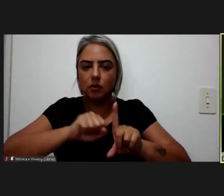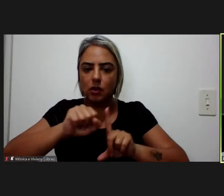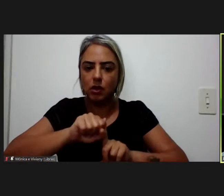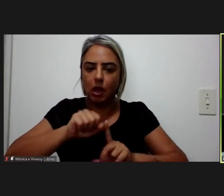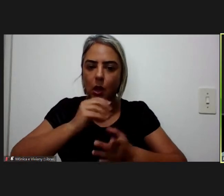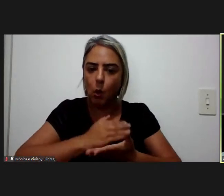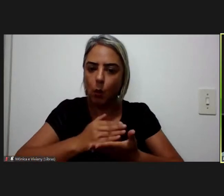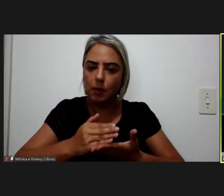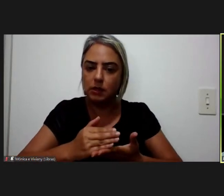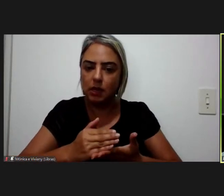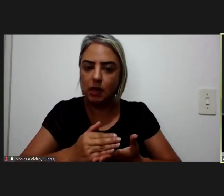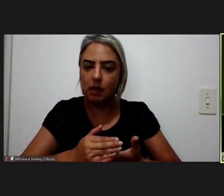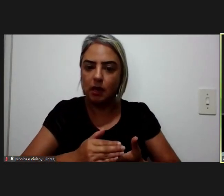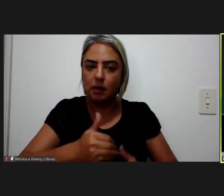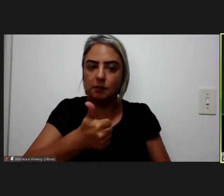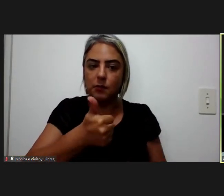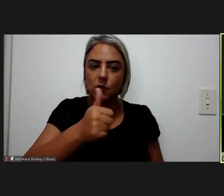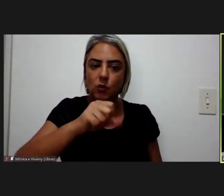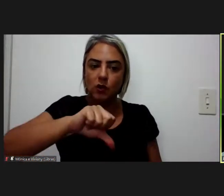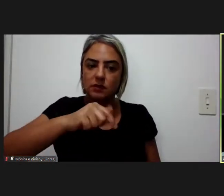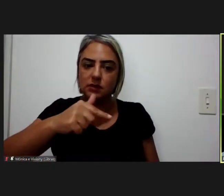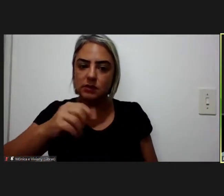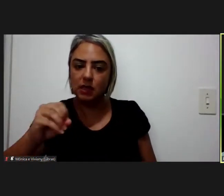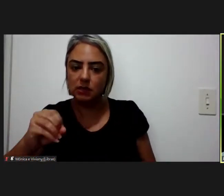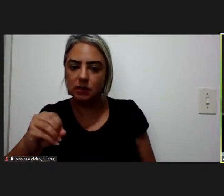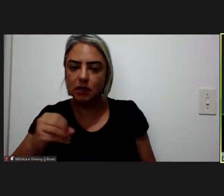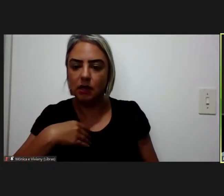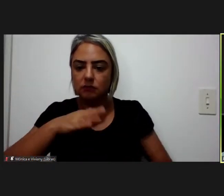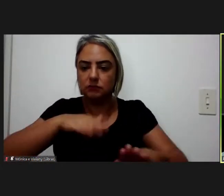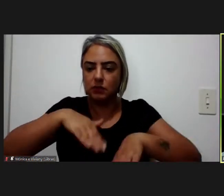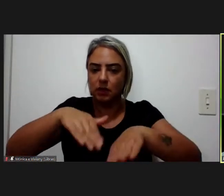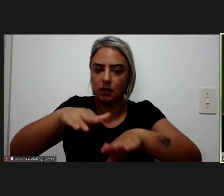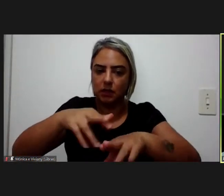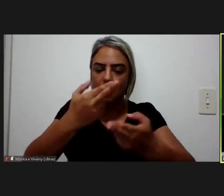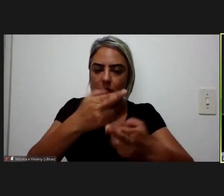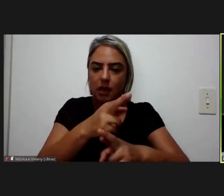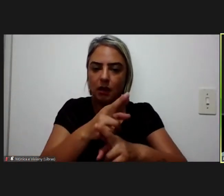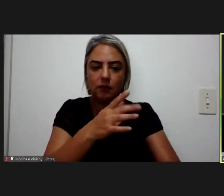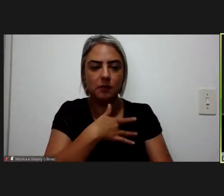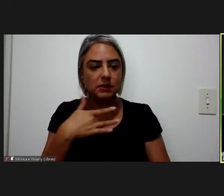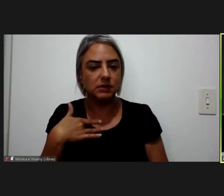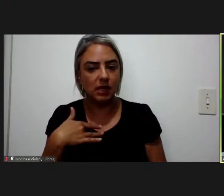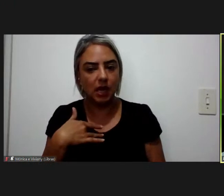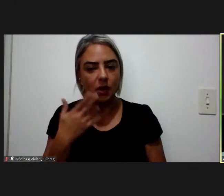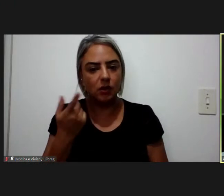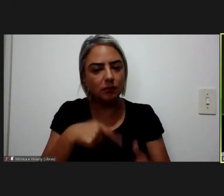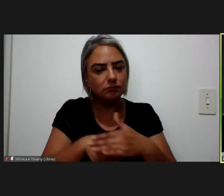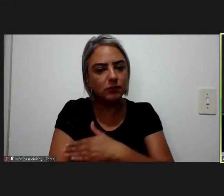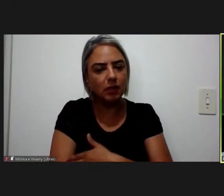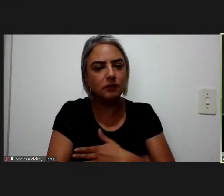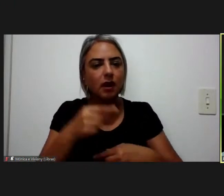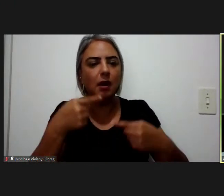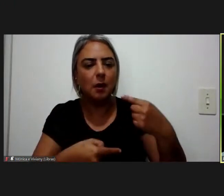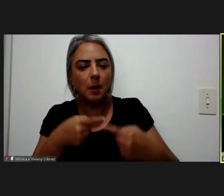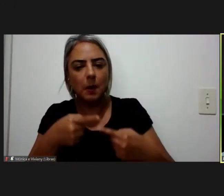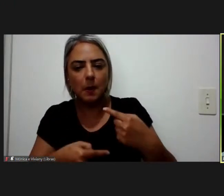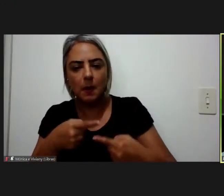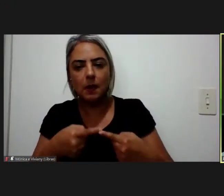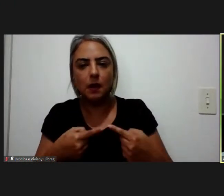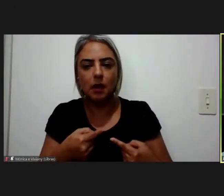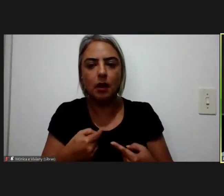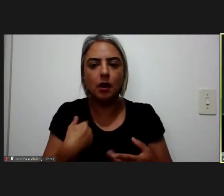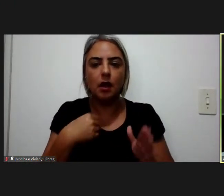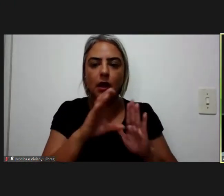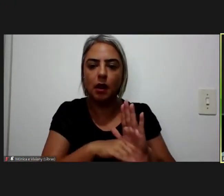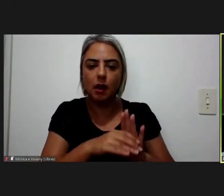from society initiated in the 50s through the sanitary reform that